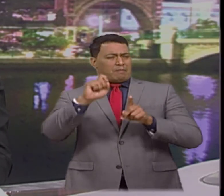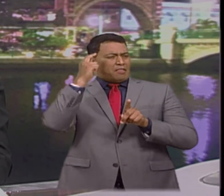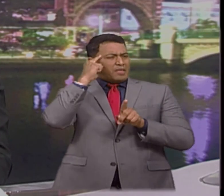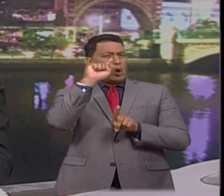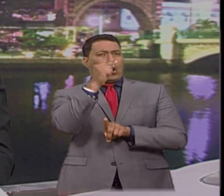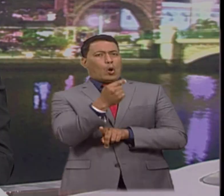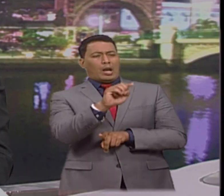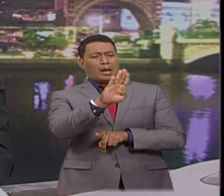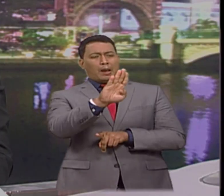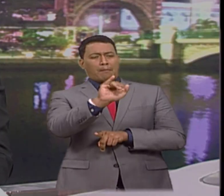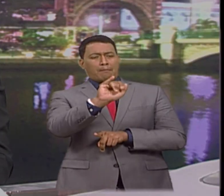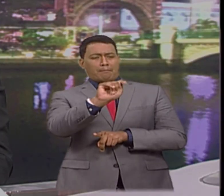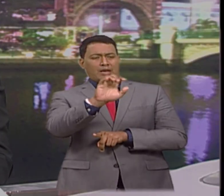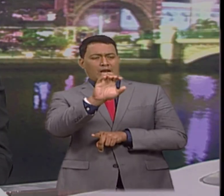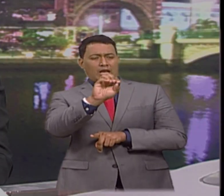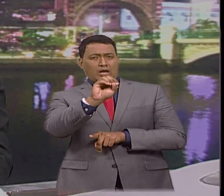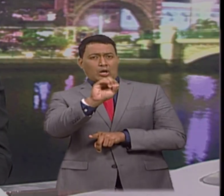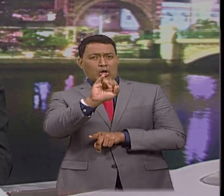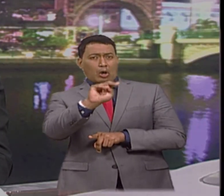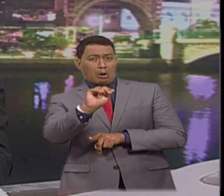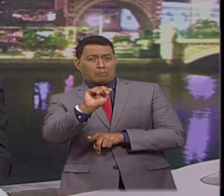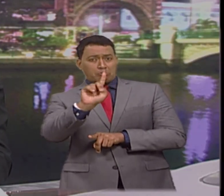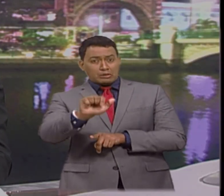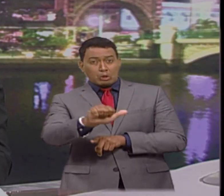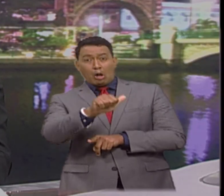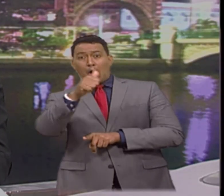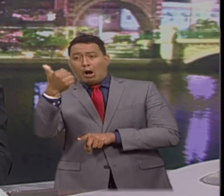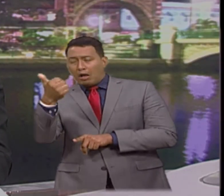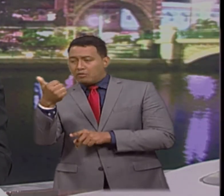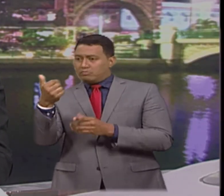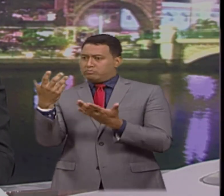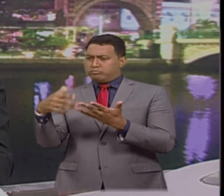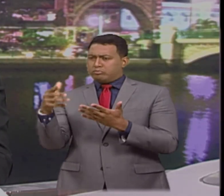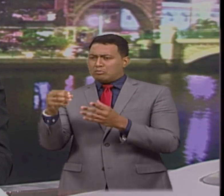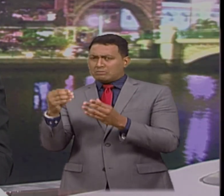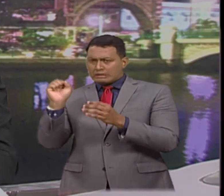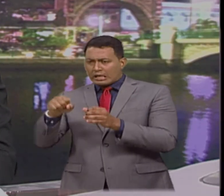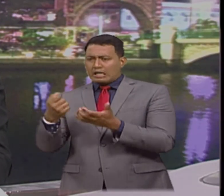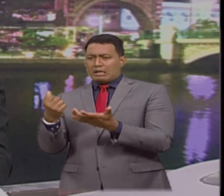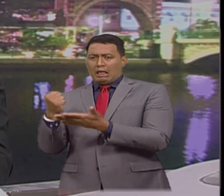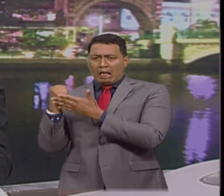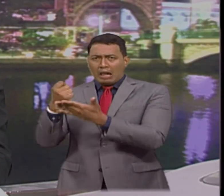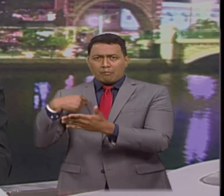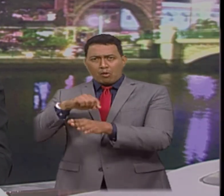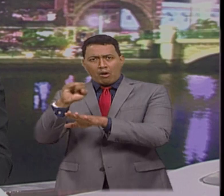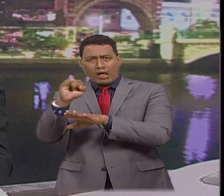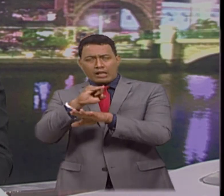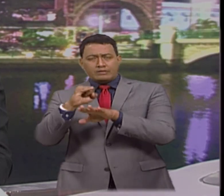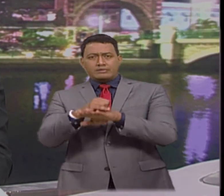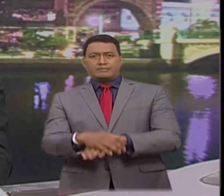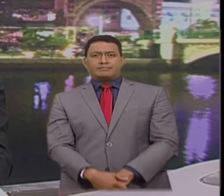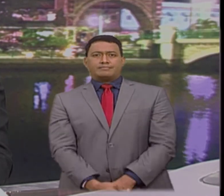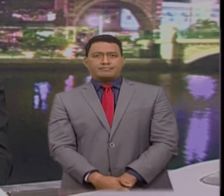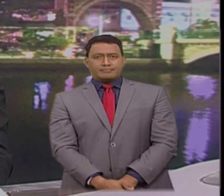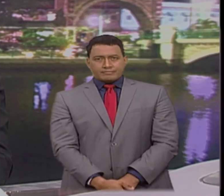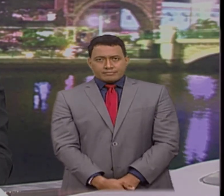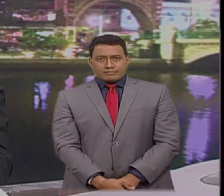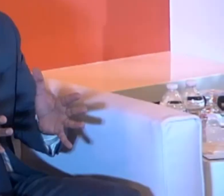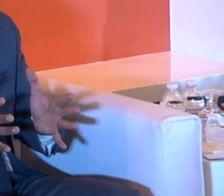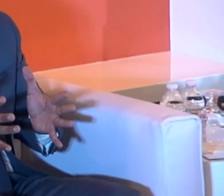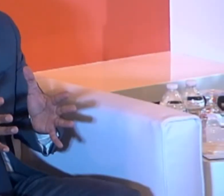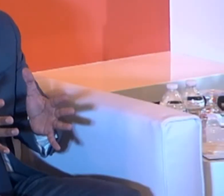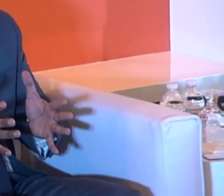of Bitcoin. But he says there's another aspect that is far more relevant for small island economies. I think for us